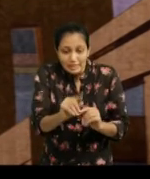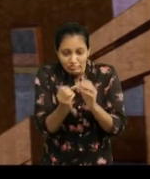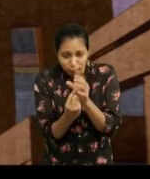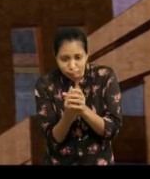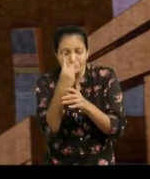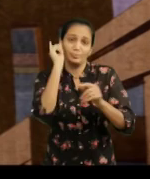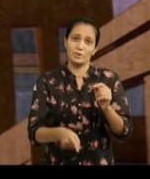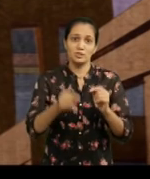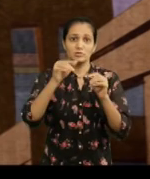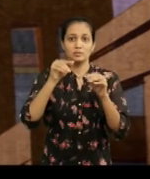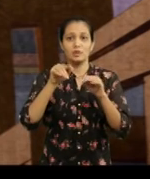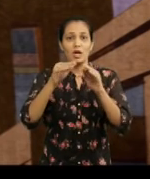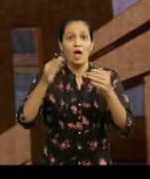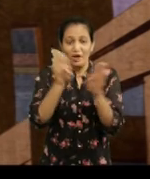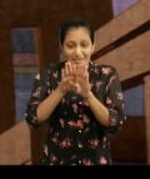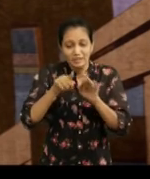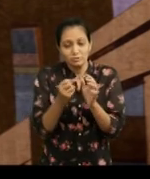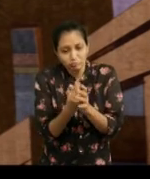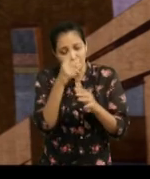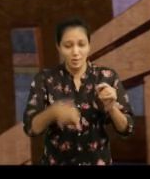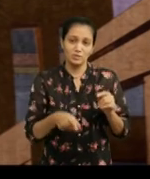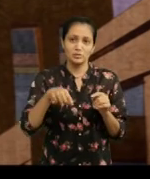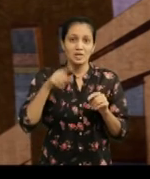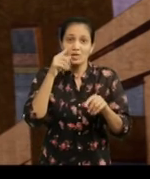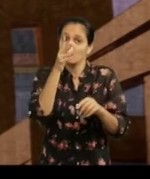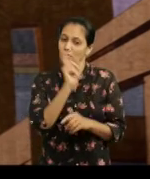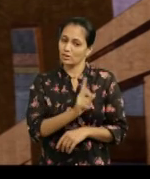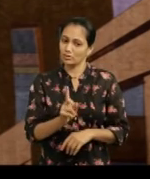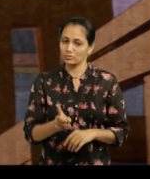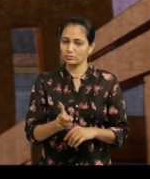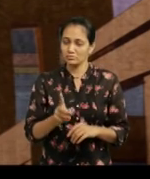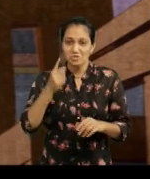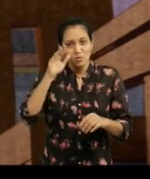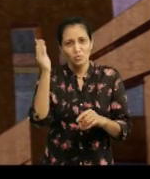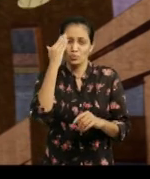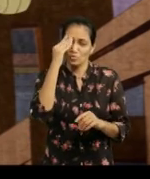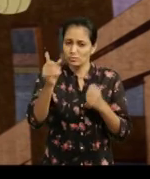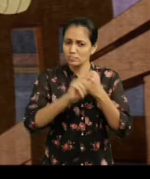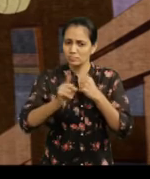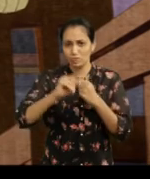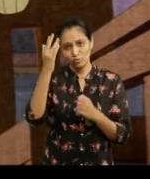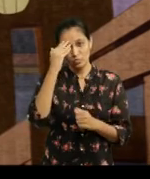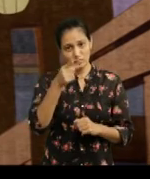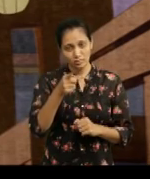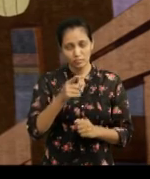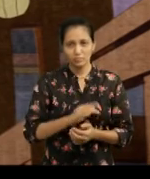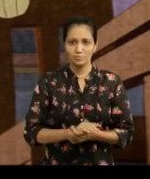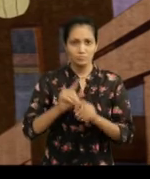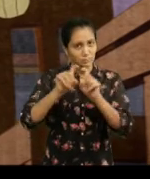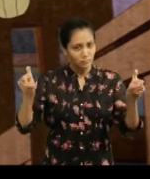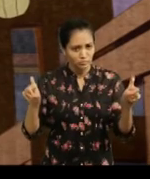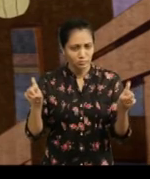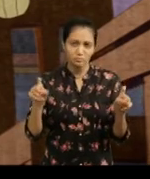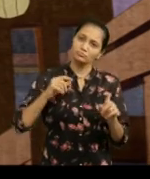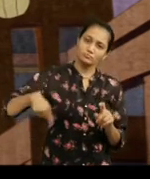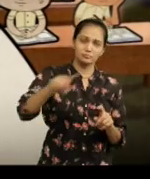it yourself in a pot over the holidays. And no cheating, or you know the consequences. Am